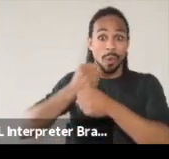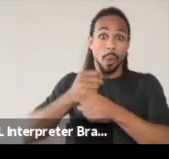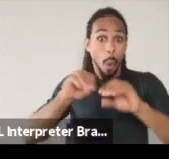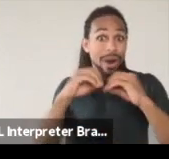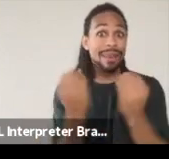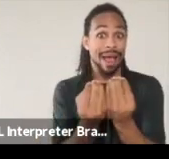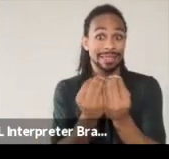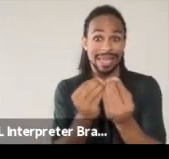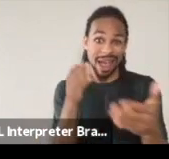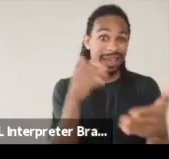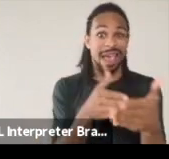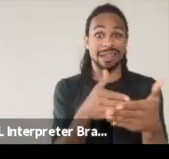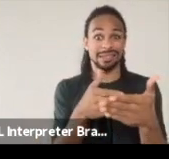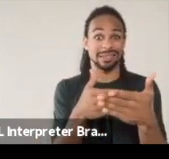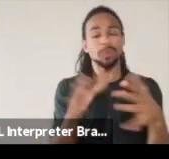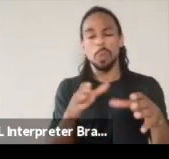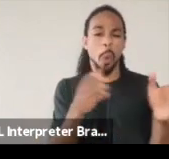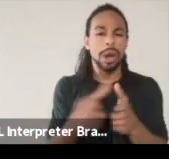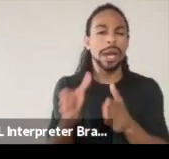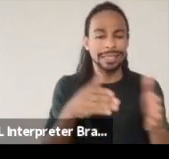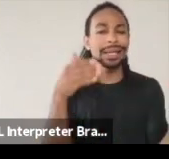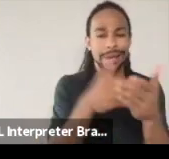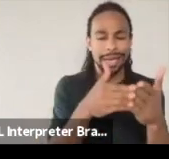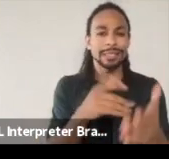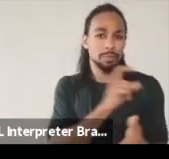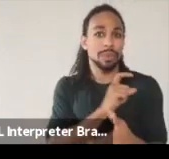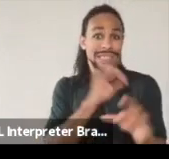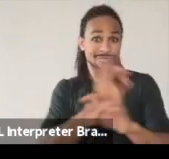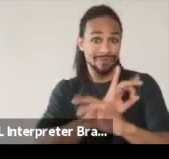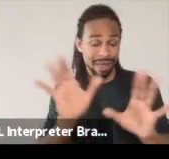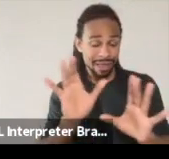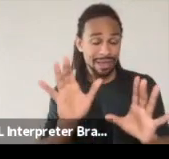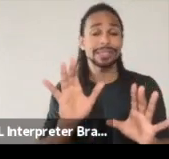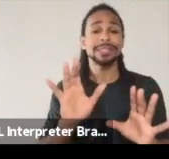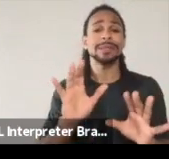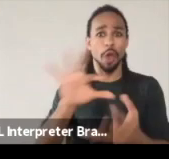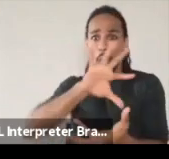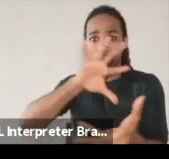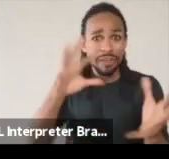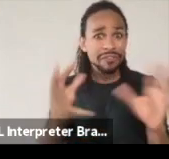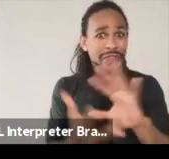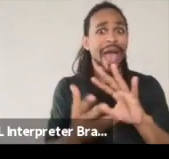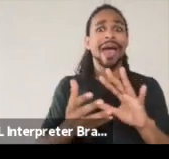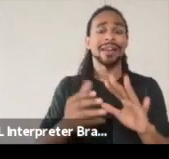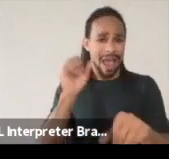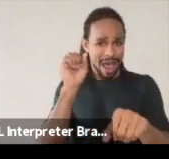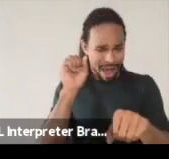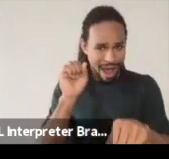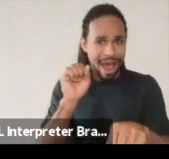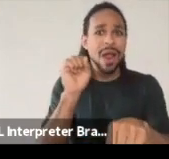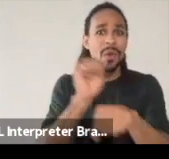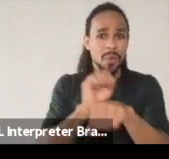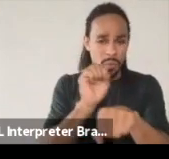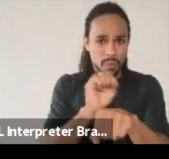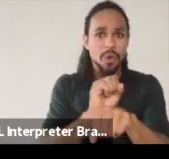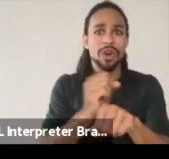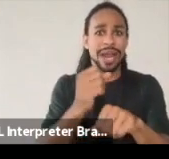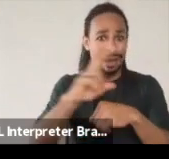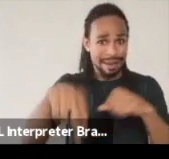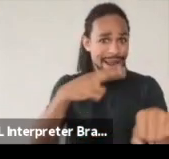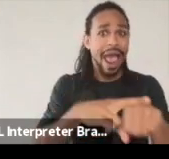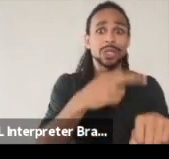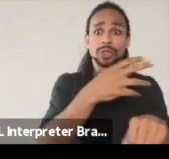and working as a member of Insight, Feminists of Color Against Violence, nationally and